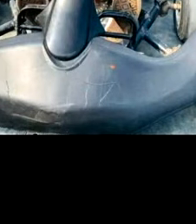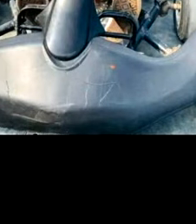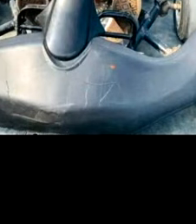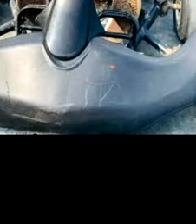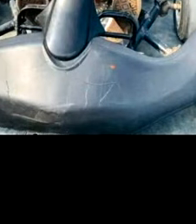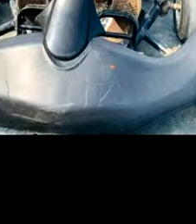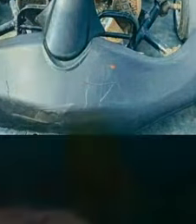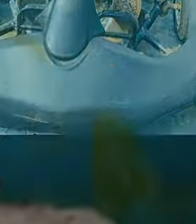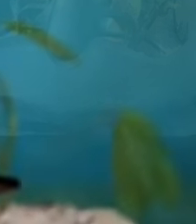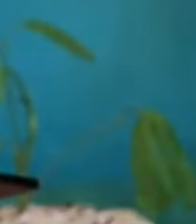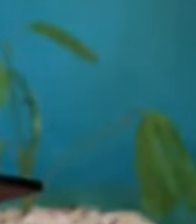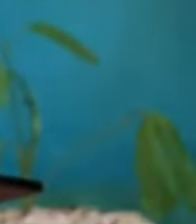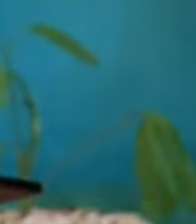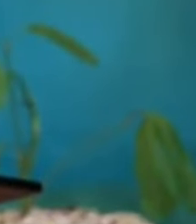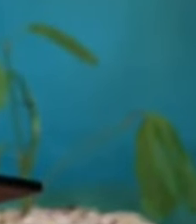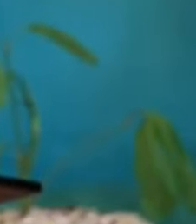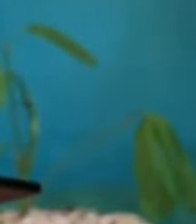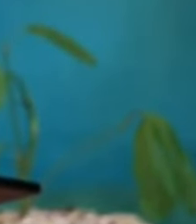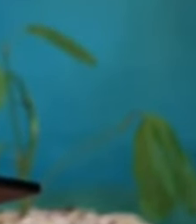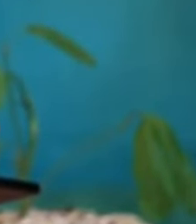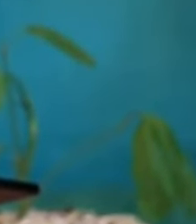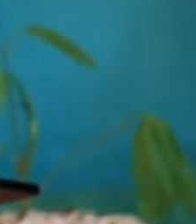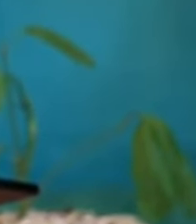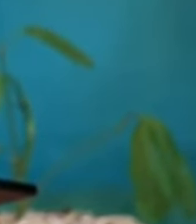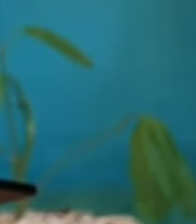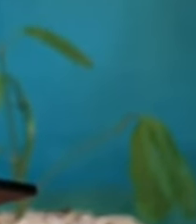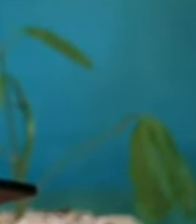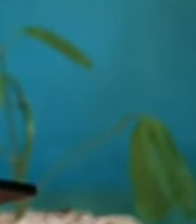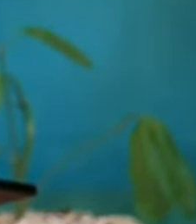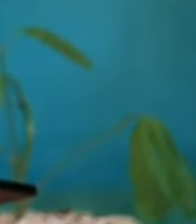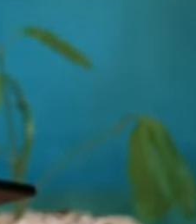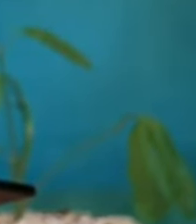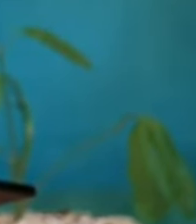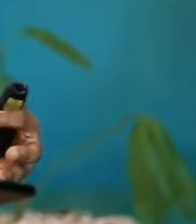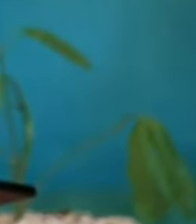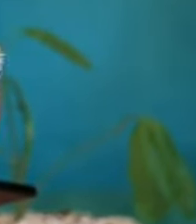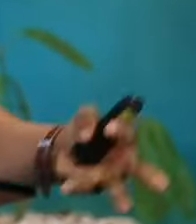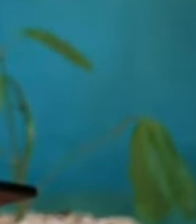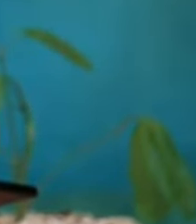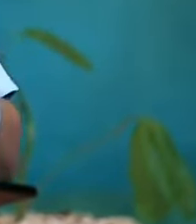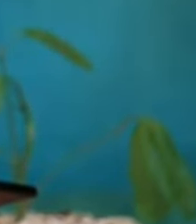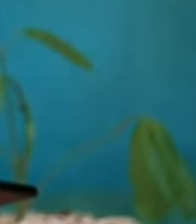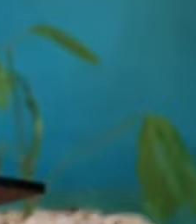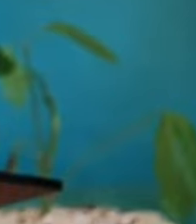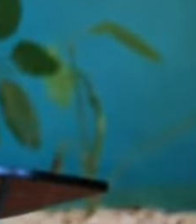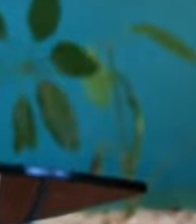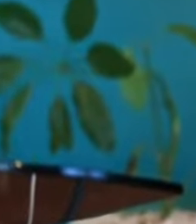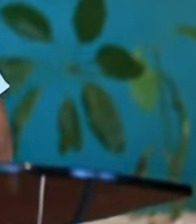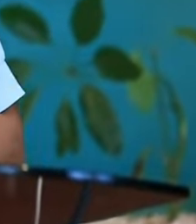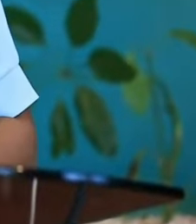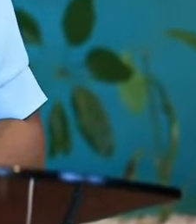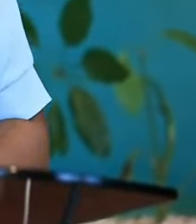will notice you want to go to that place. And then a woman says no, or a man is saying